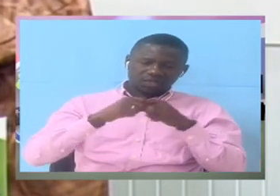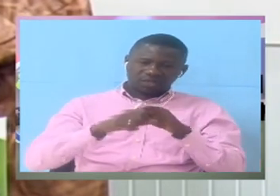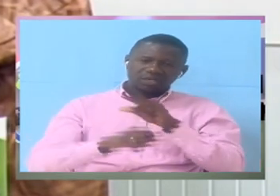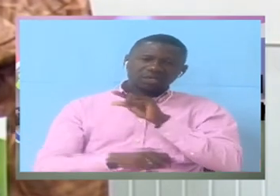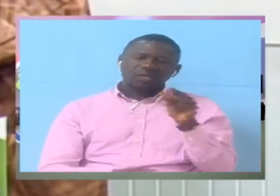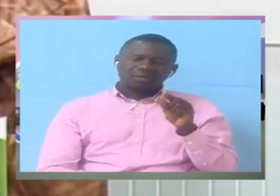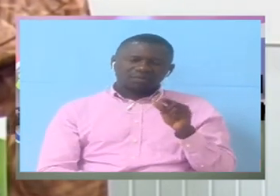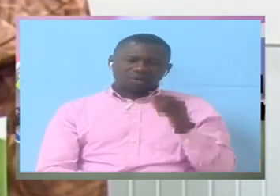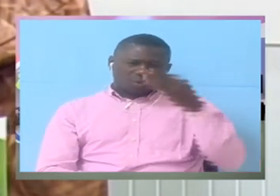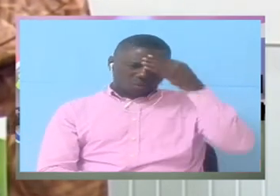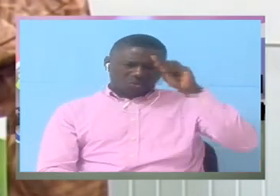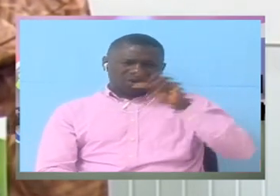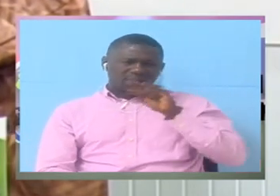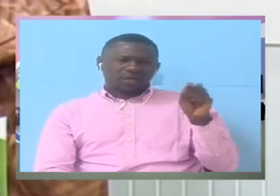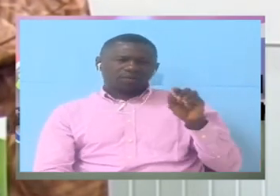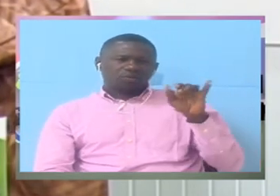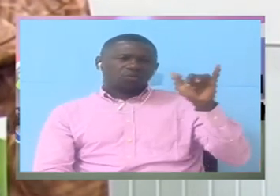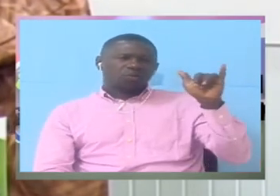Yusufa.